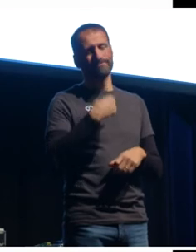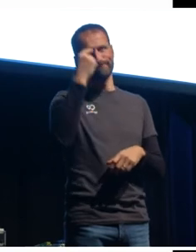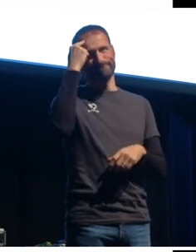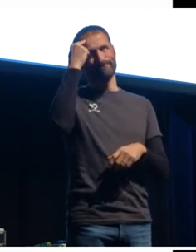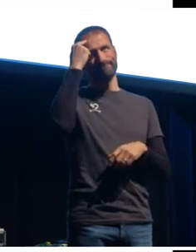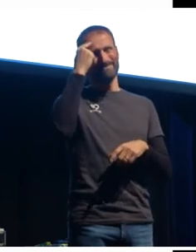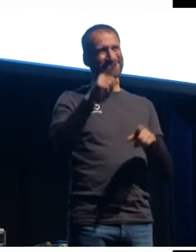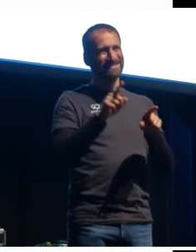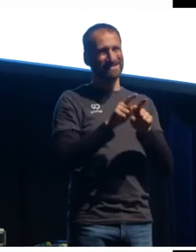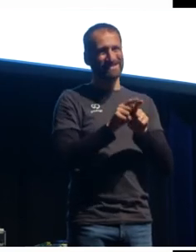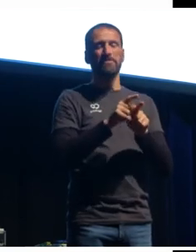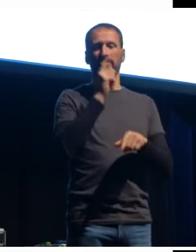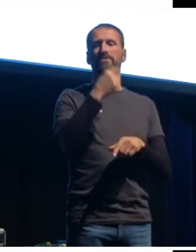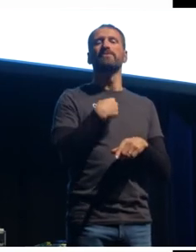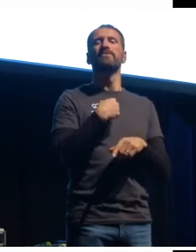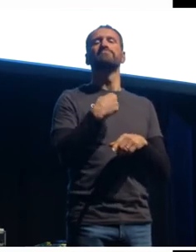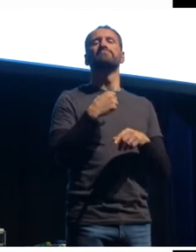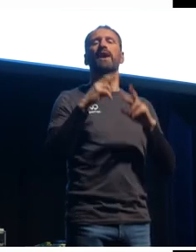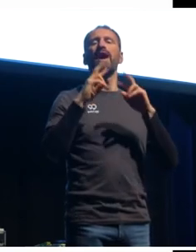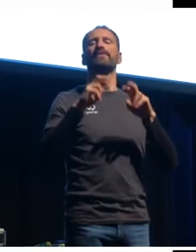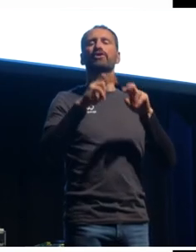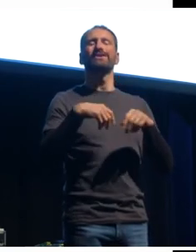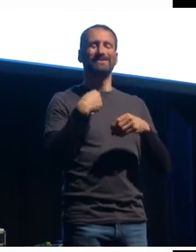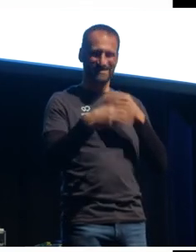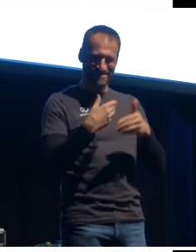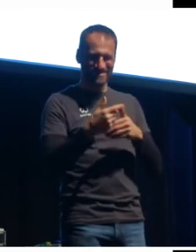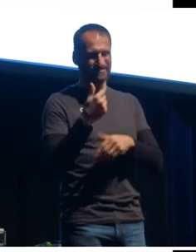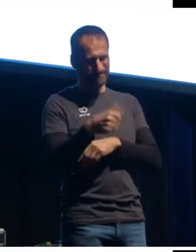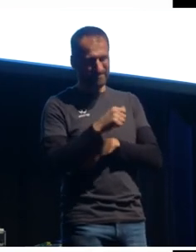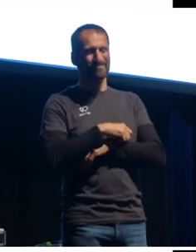I run an analytics query, I wait for it to finish, I give